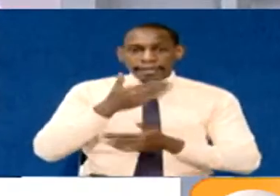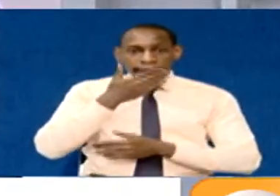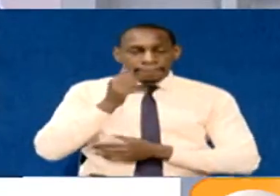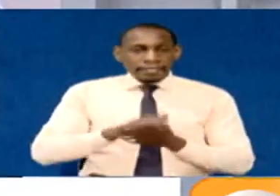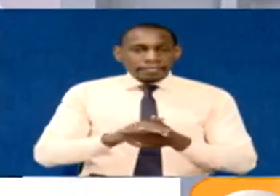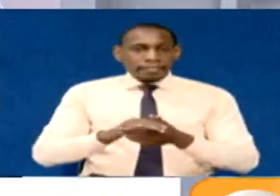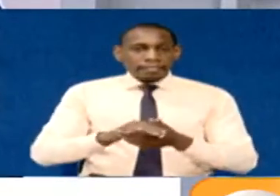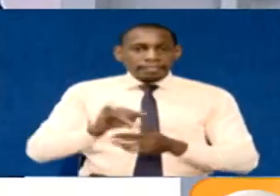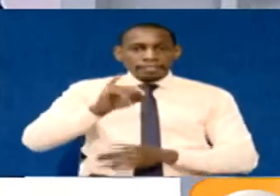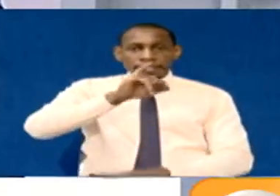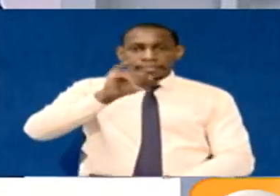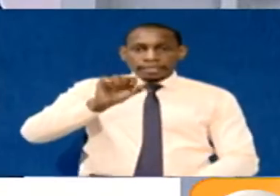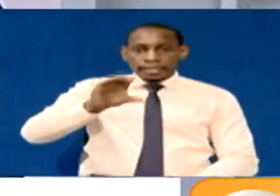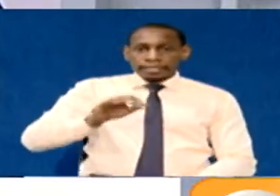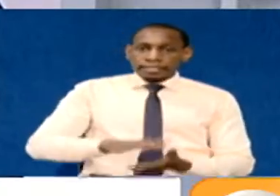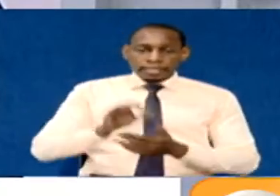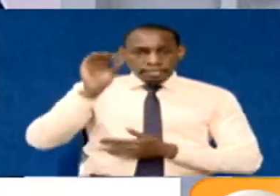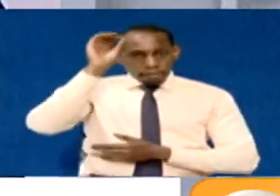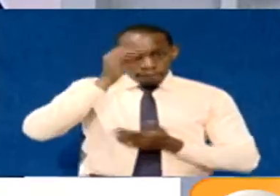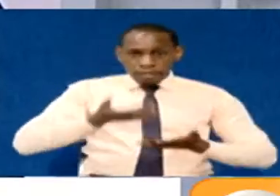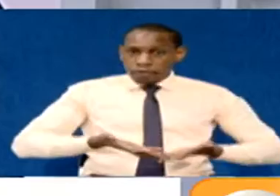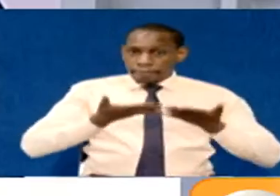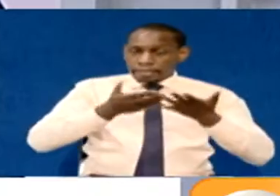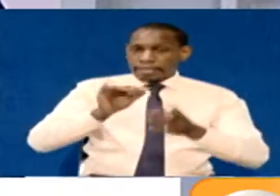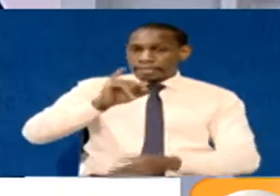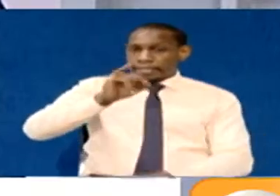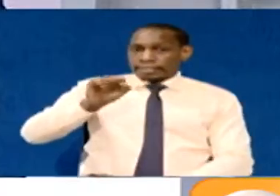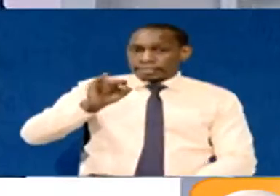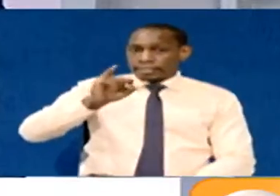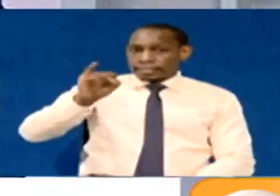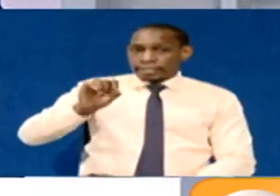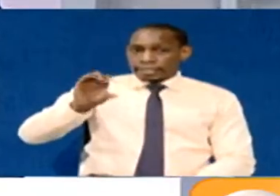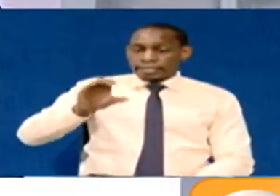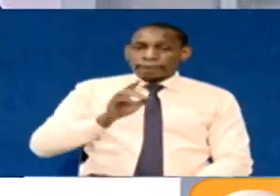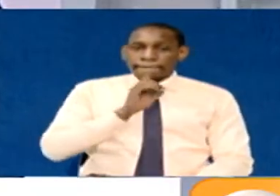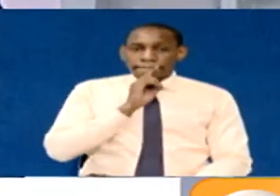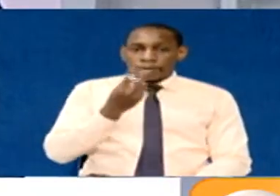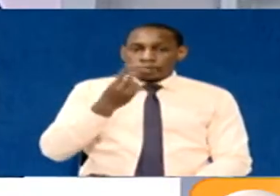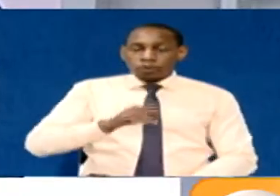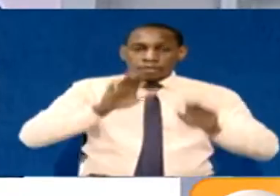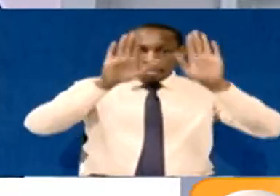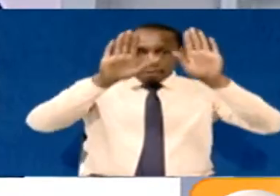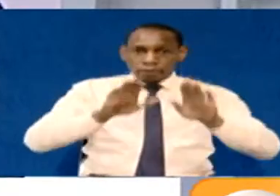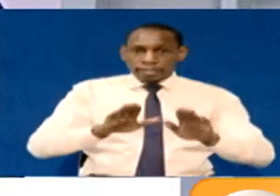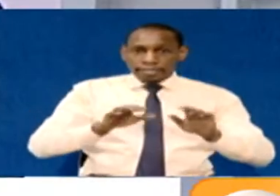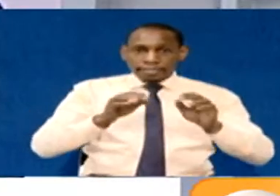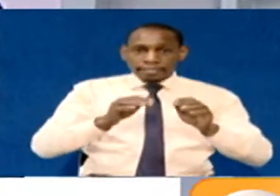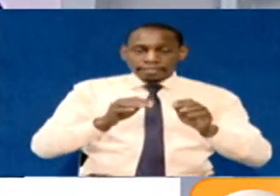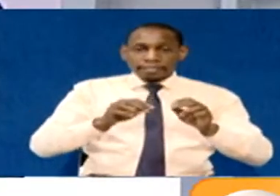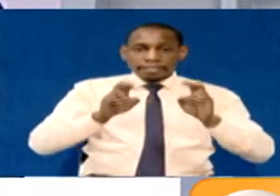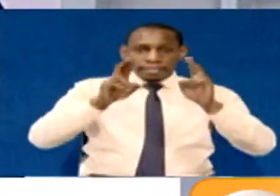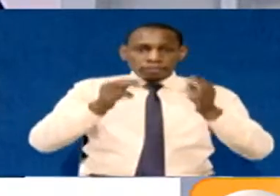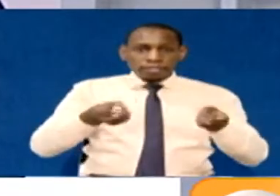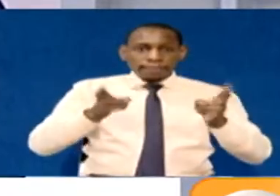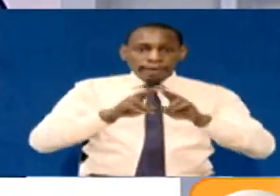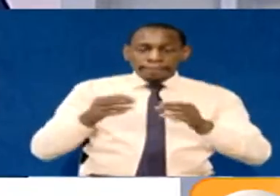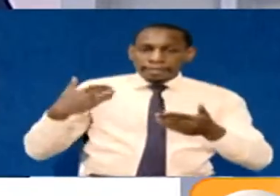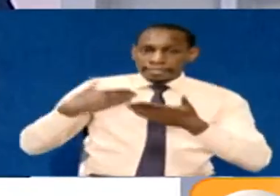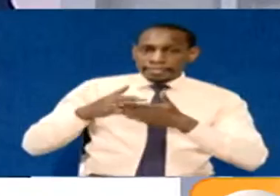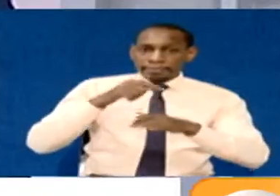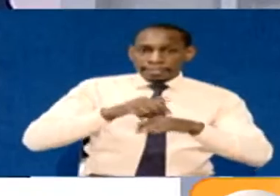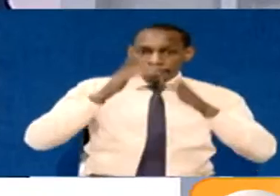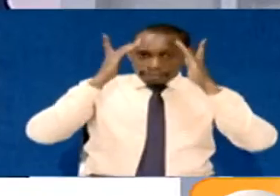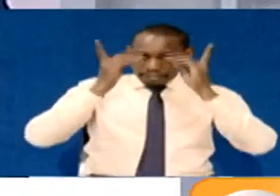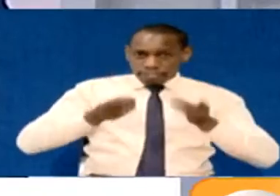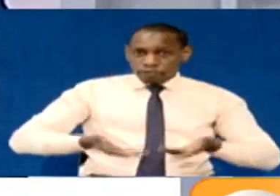from the JSC. They have been silent, I think, on two key issues that have taken place since that